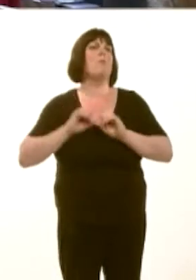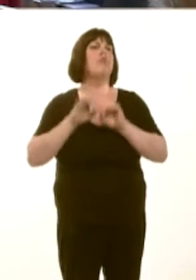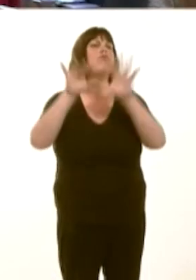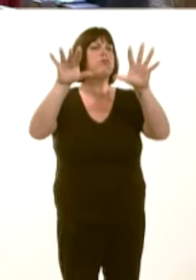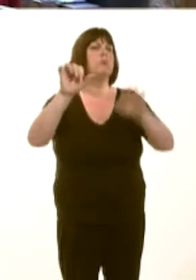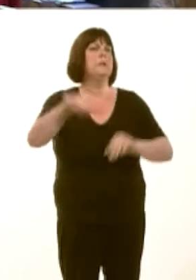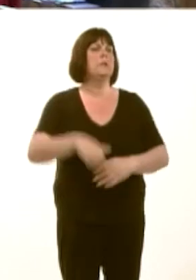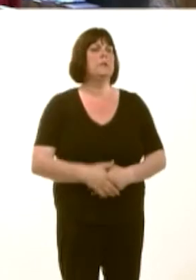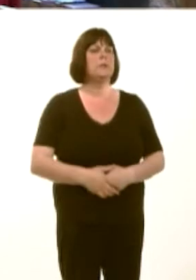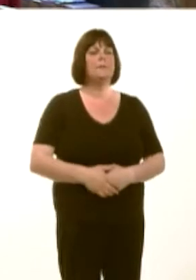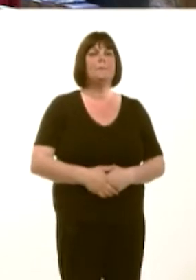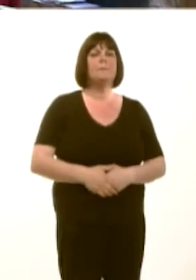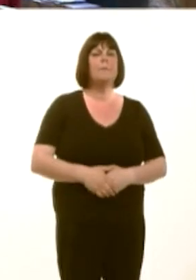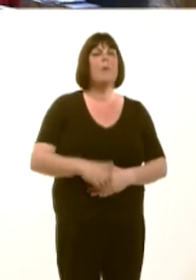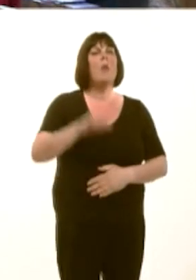Simon Thomas.